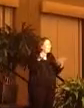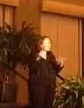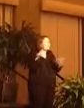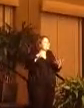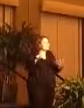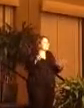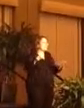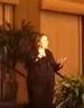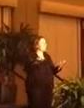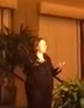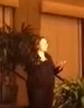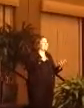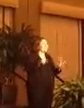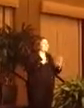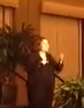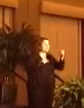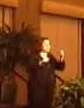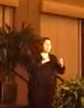Anyone?